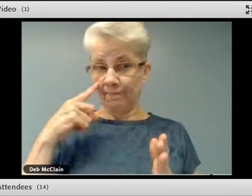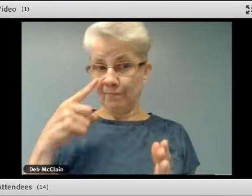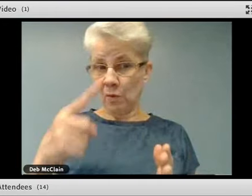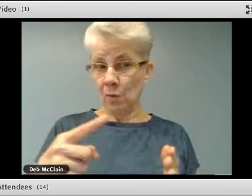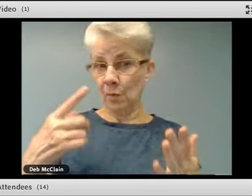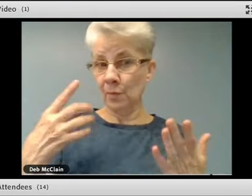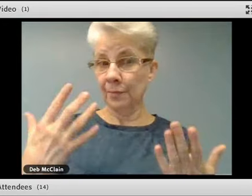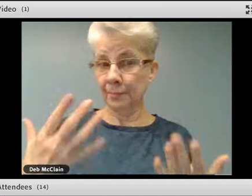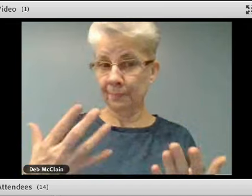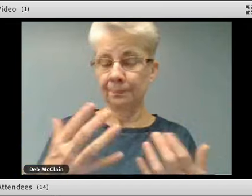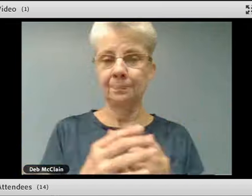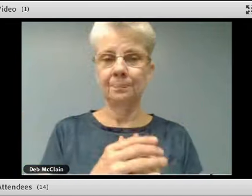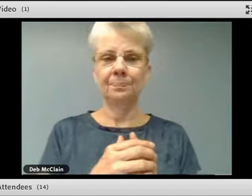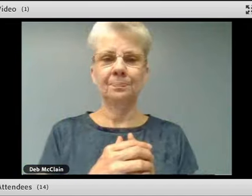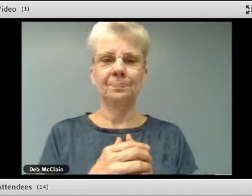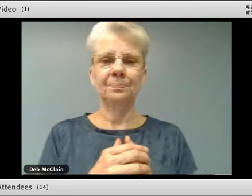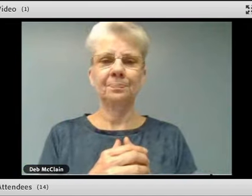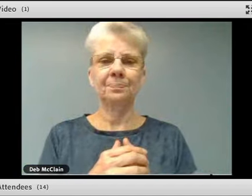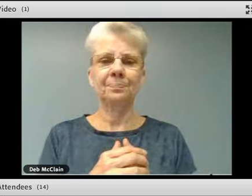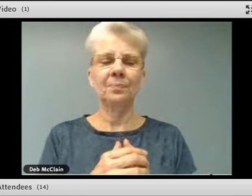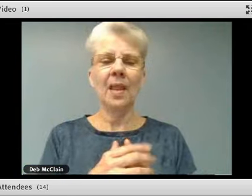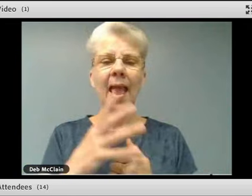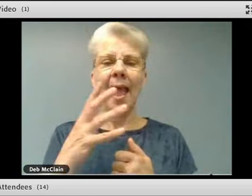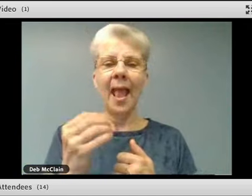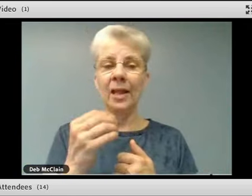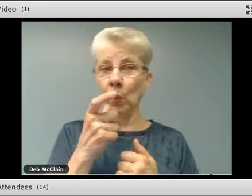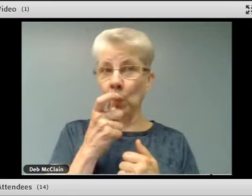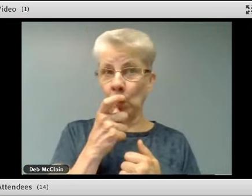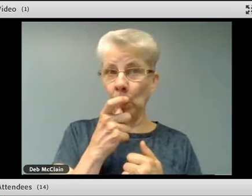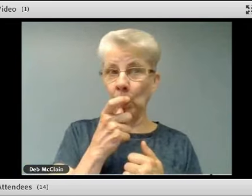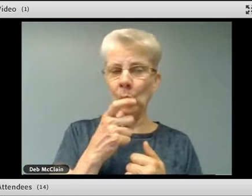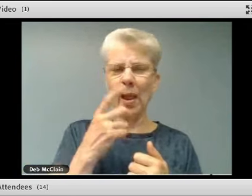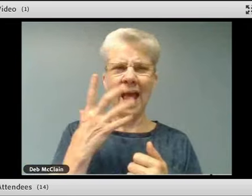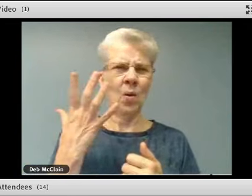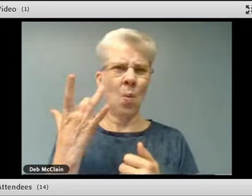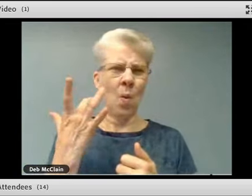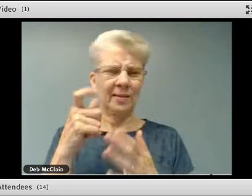who it was meant for, and what it was meant to